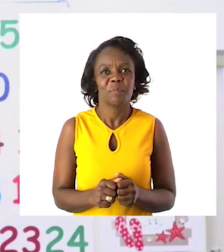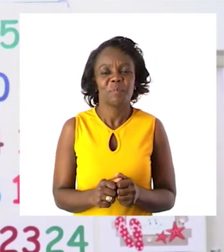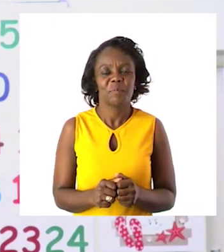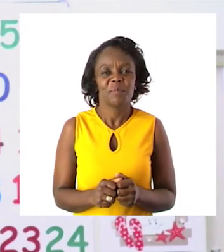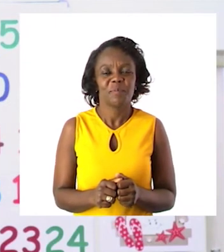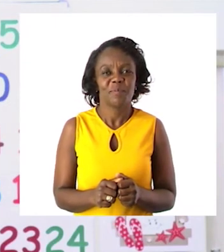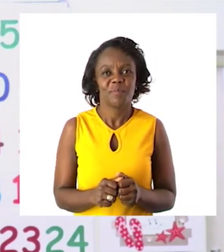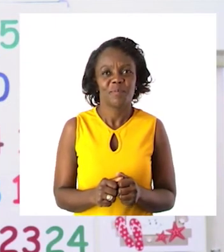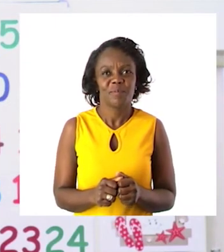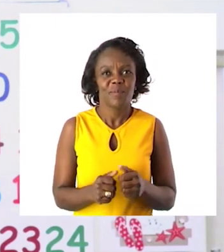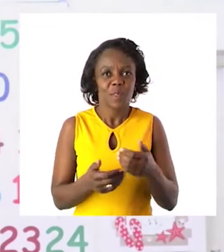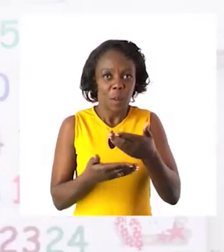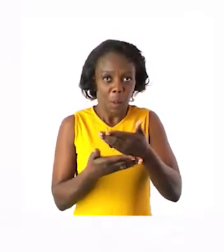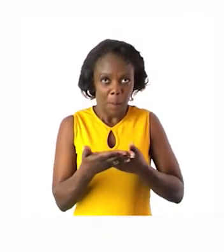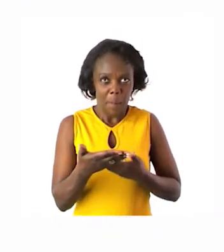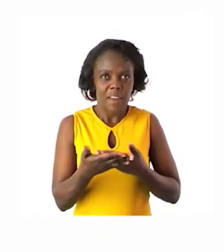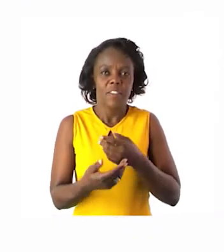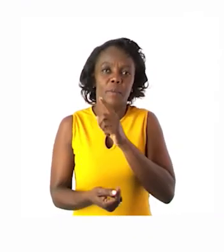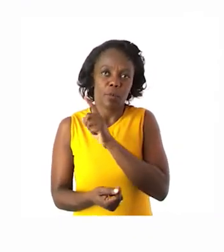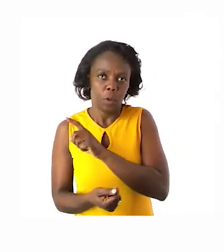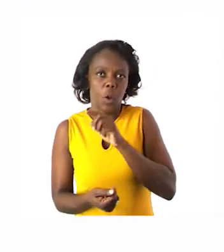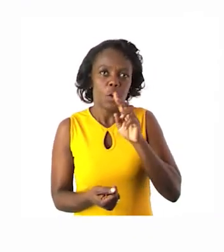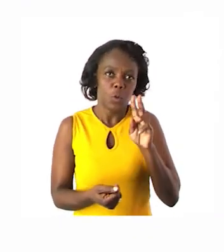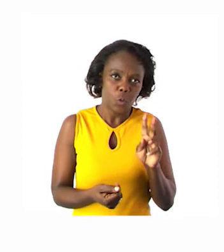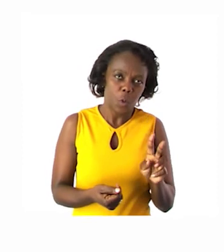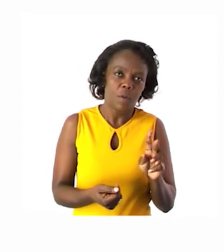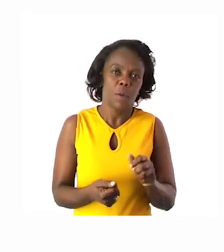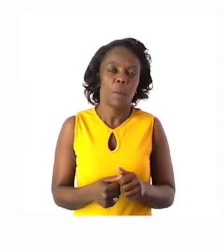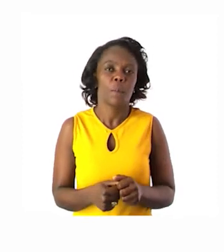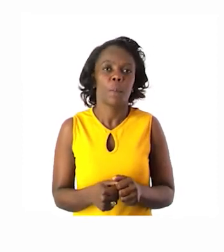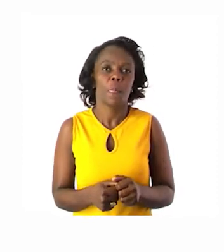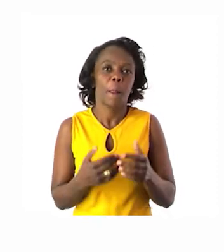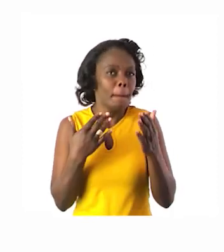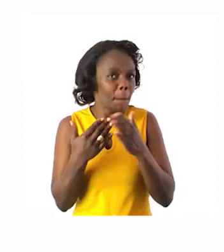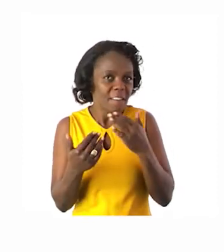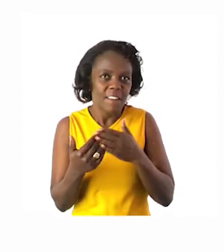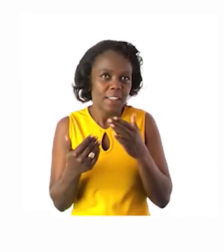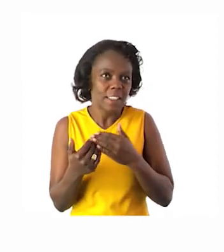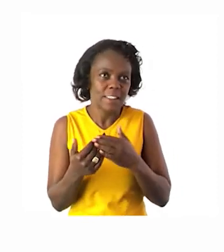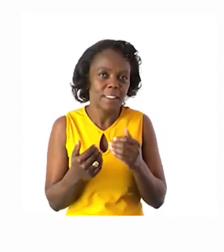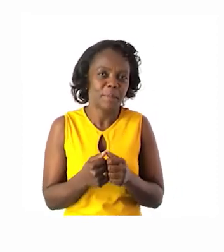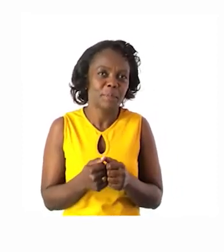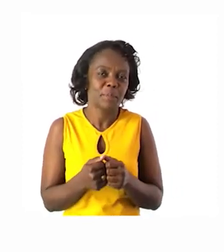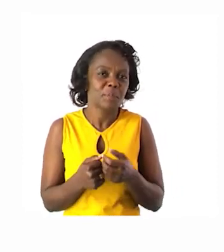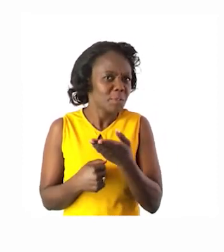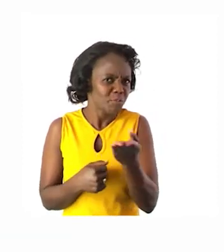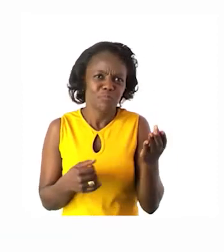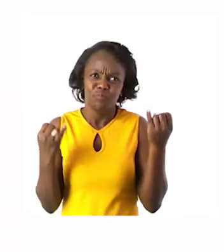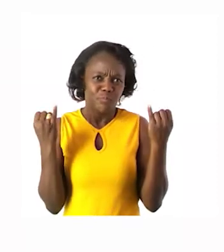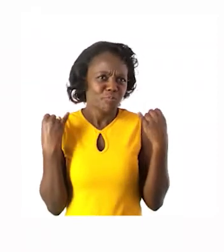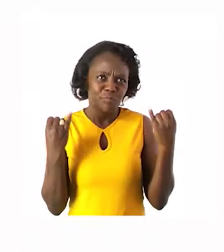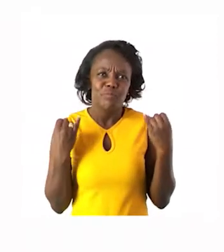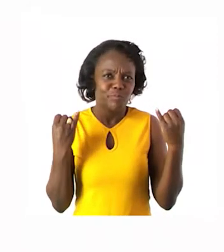Let's proceed to page 12. These are very easy exercises. I'm enjoying it. And what about you? I know